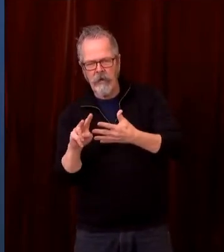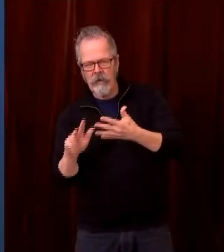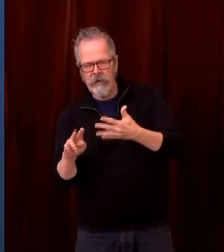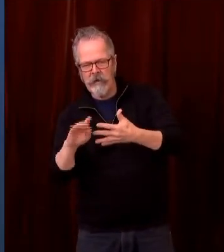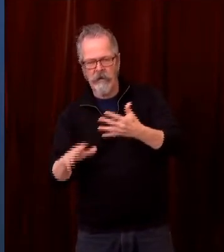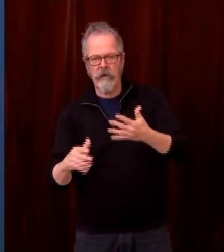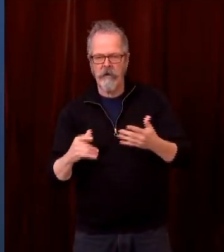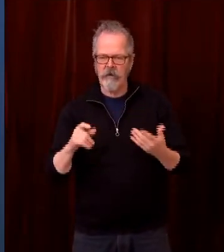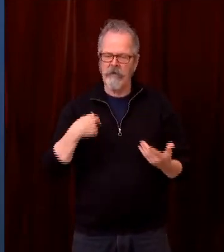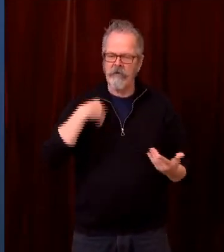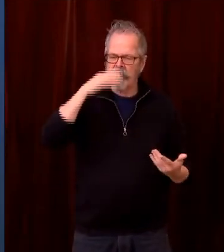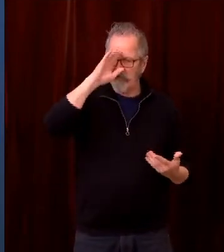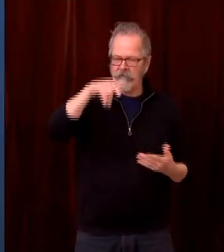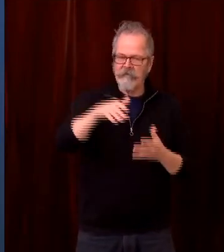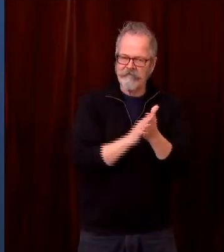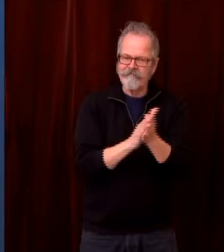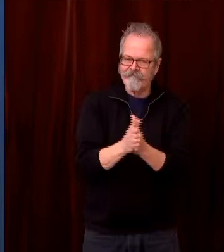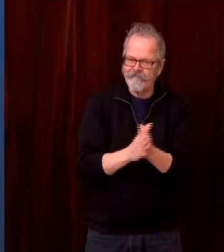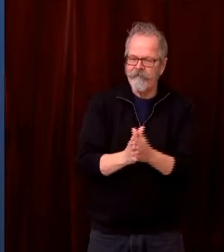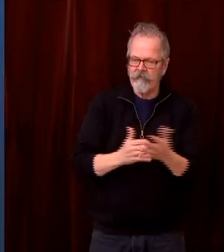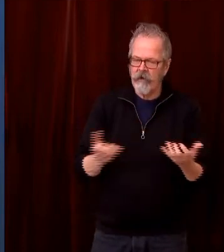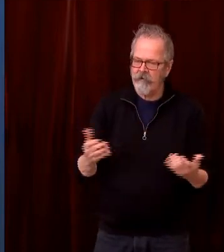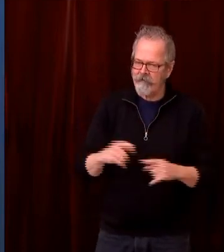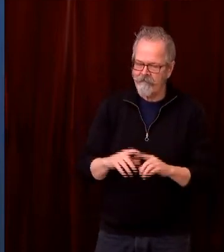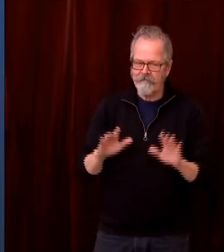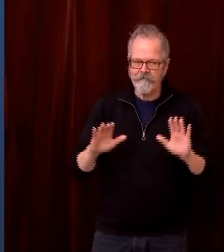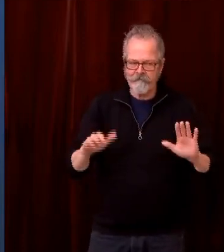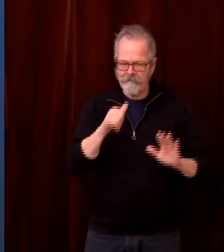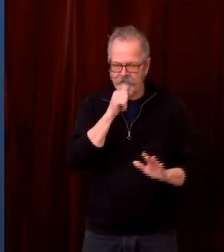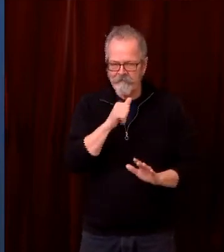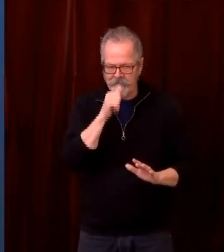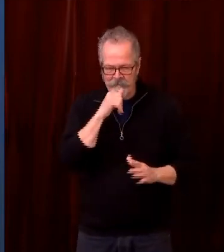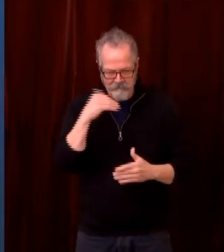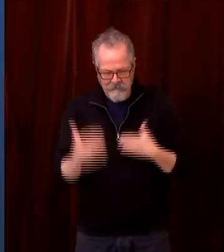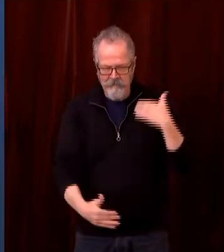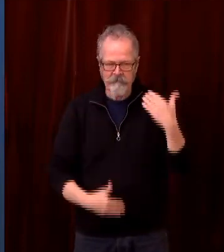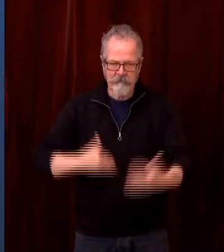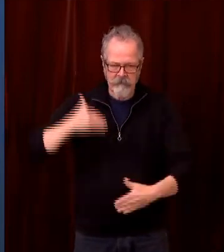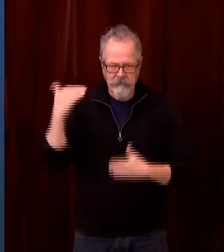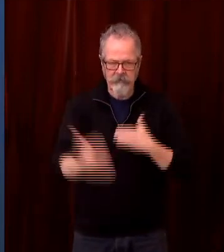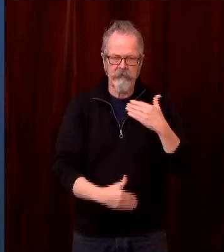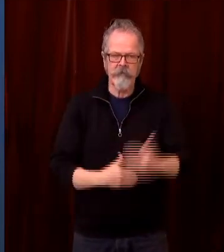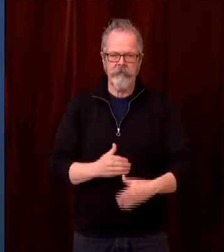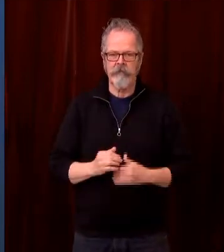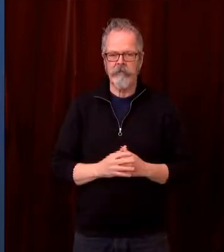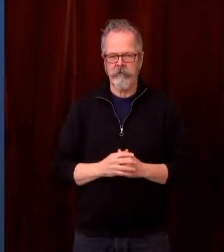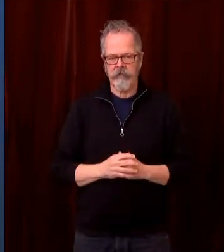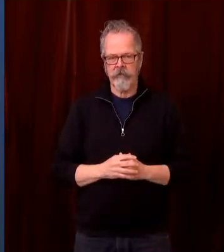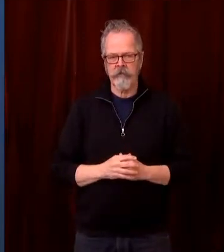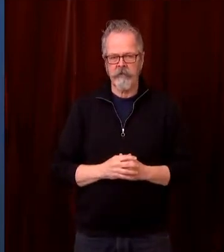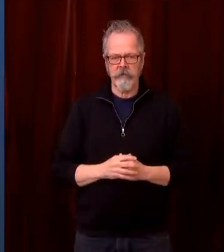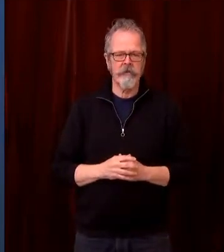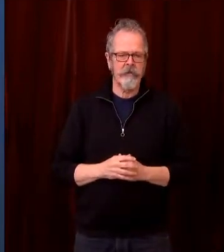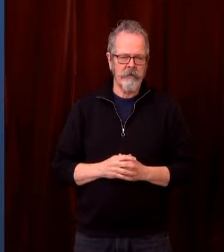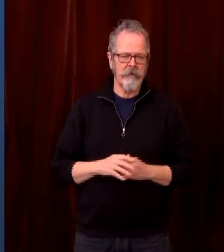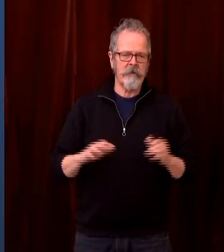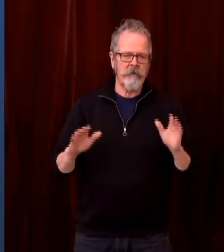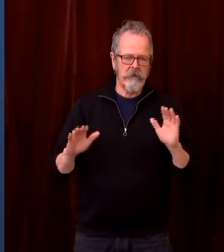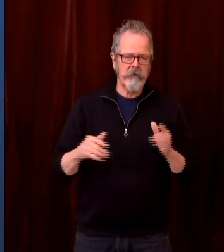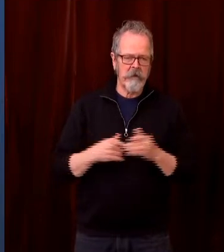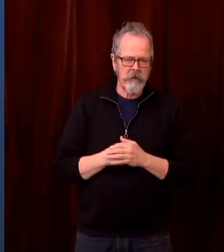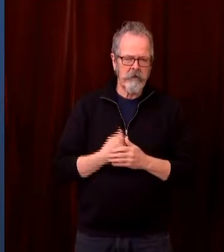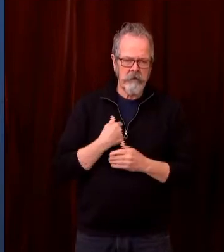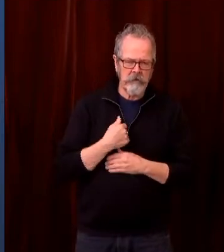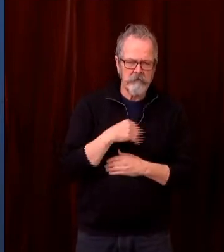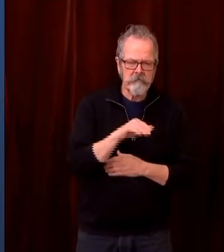waiting, we've got a couple things that perhaps I hope people will keep in mind. Number one, we